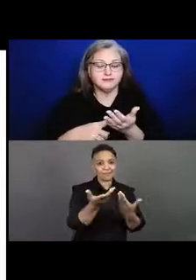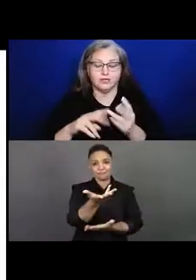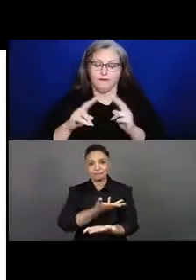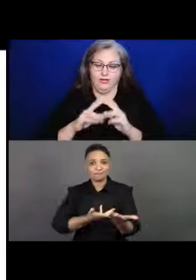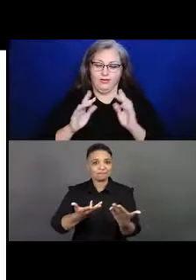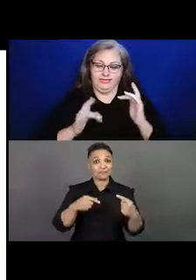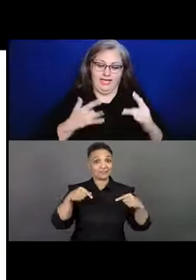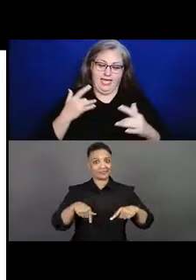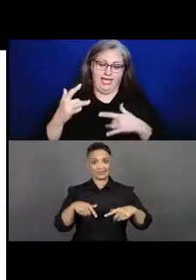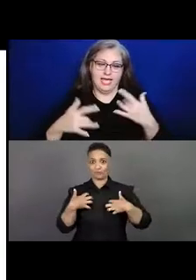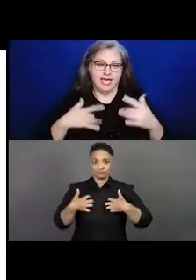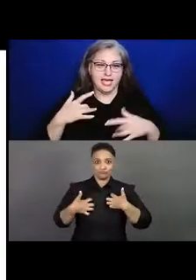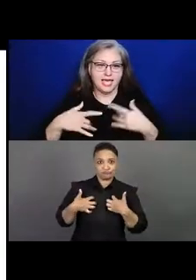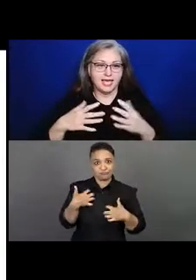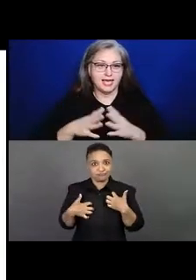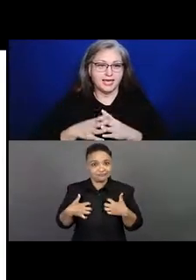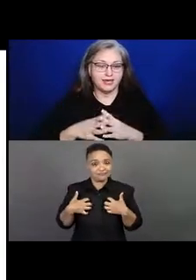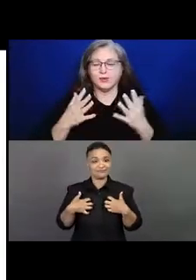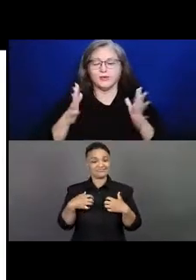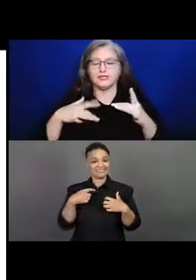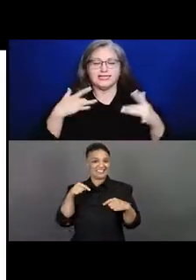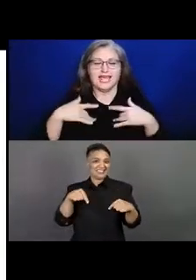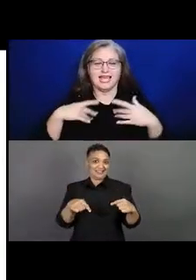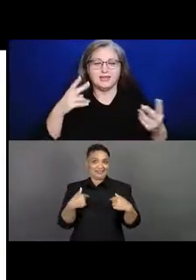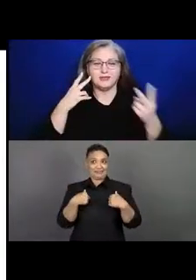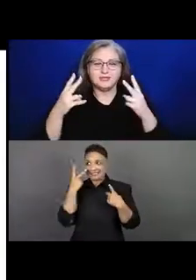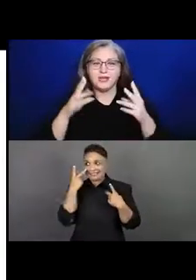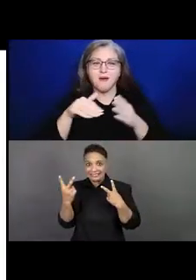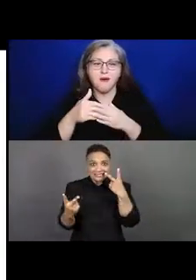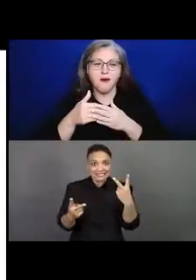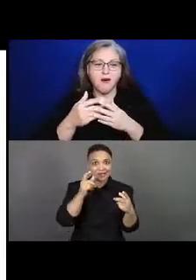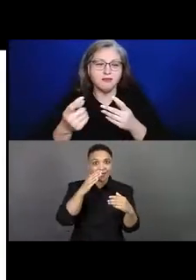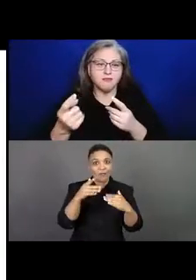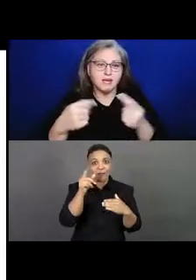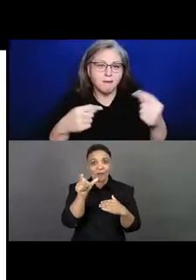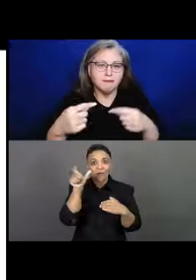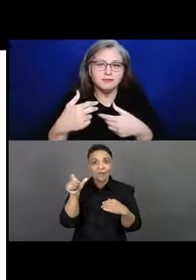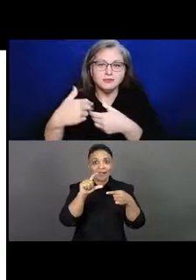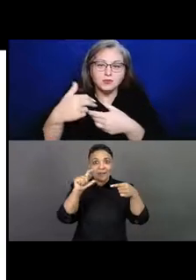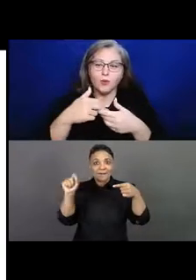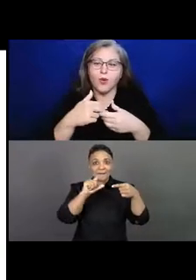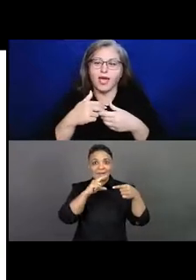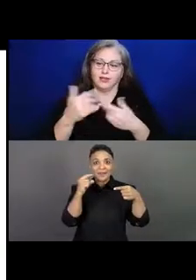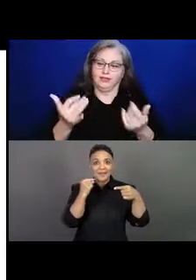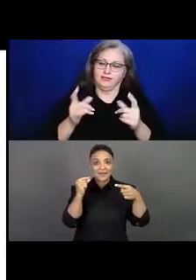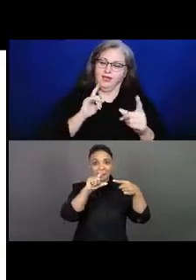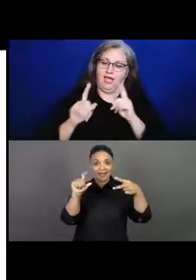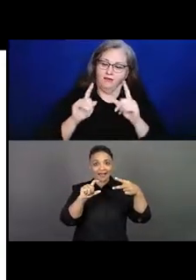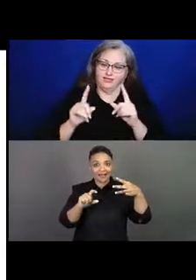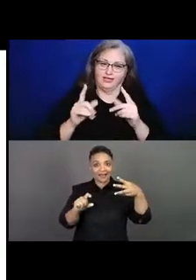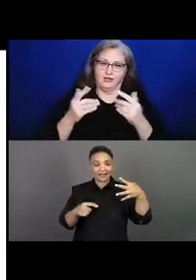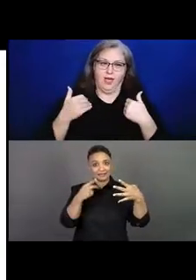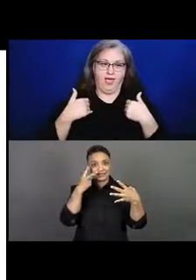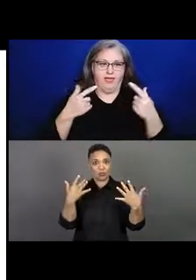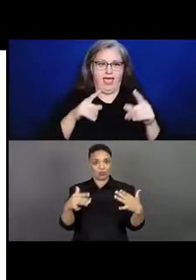exciting. It's just exciting to see everyone joining and having this conversation actually happening in